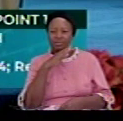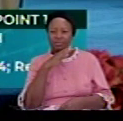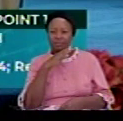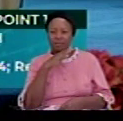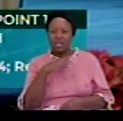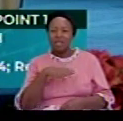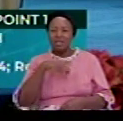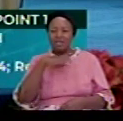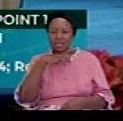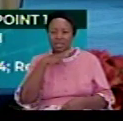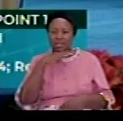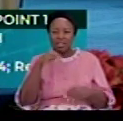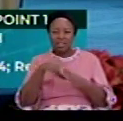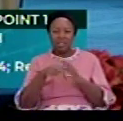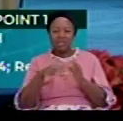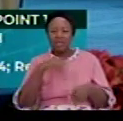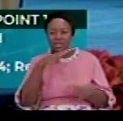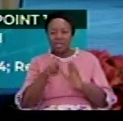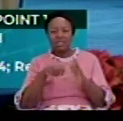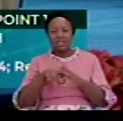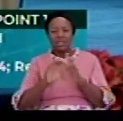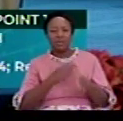Abomination in our character.